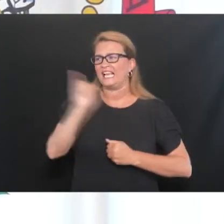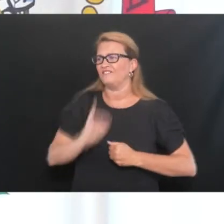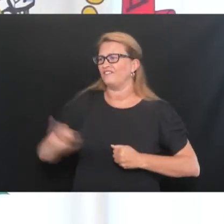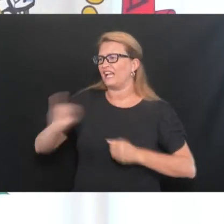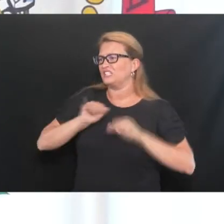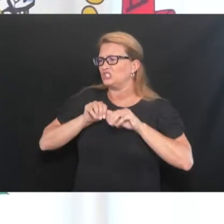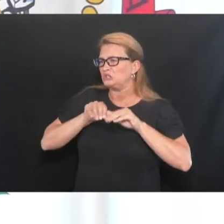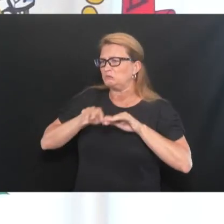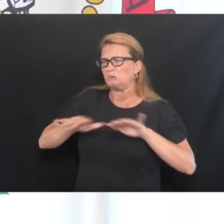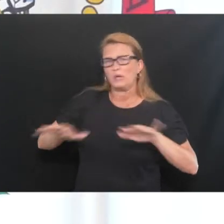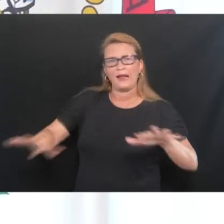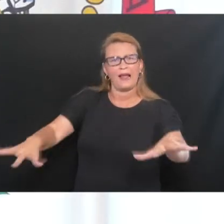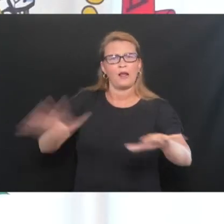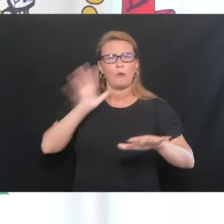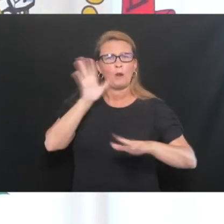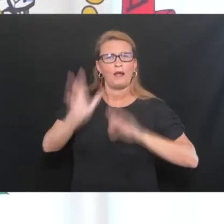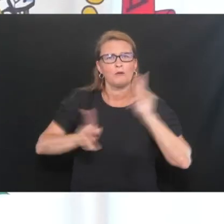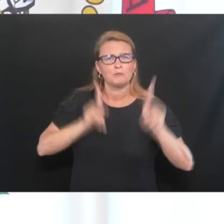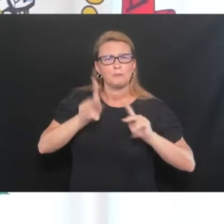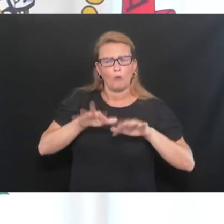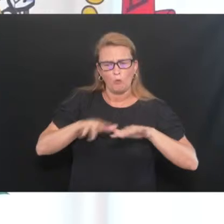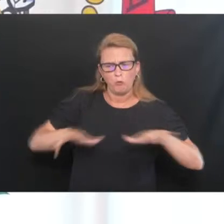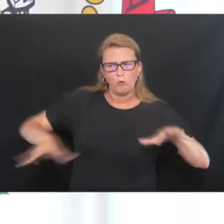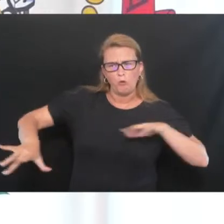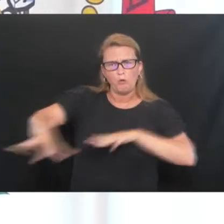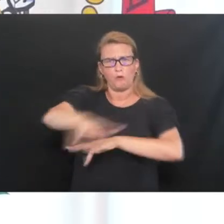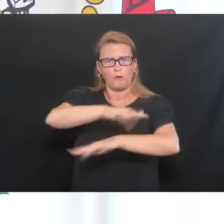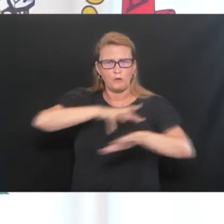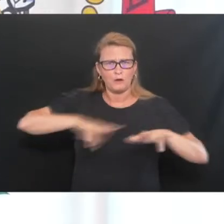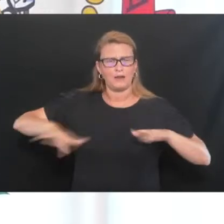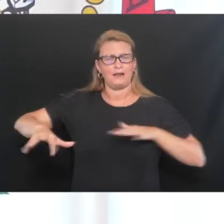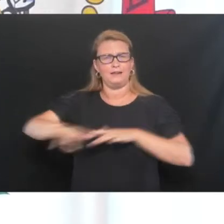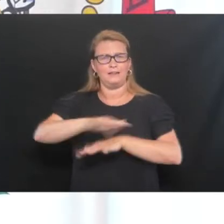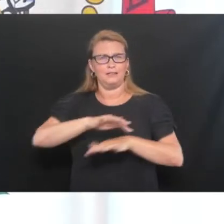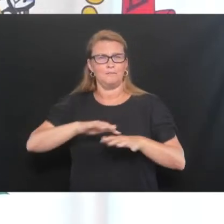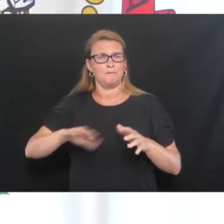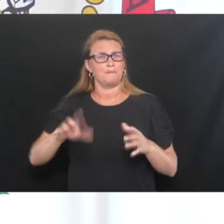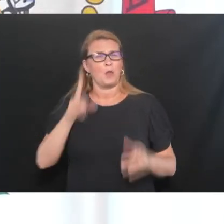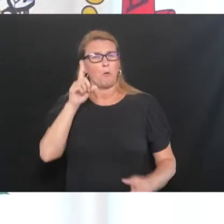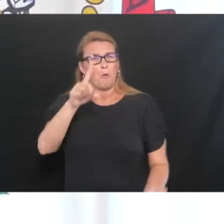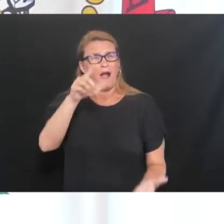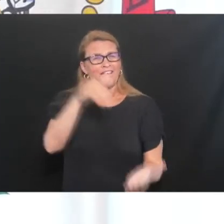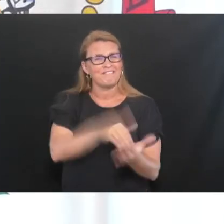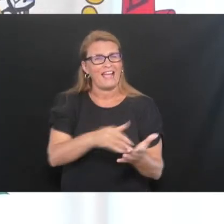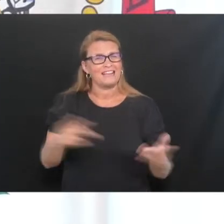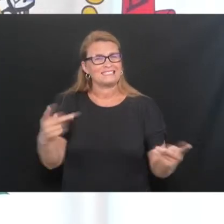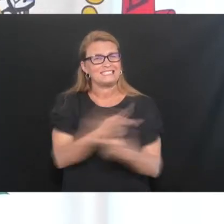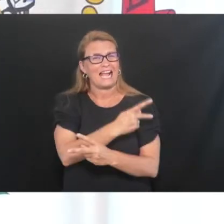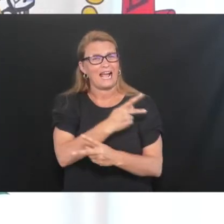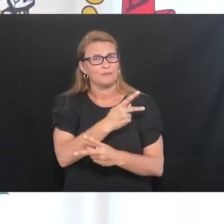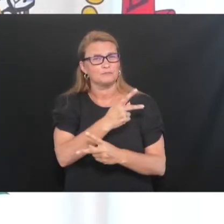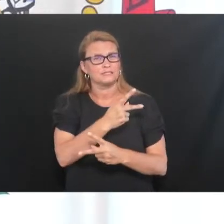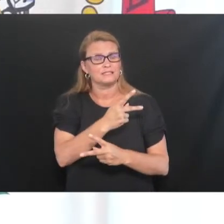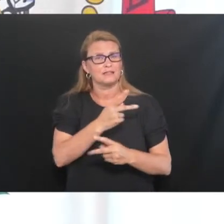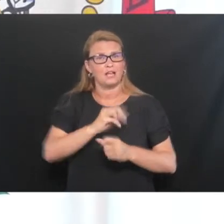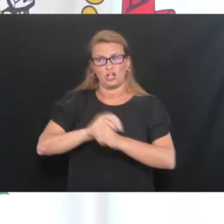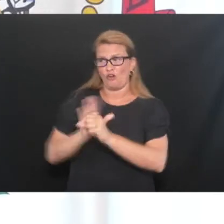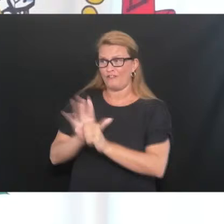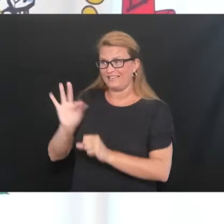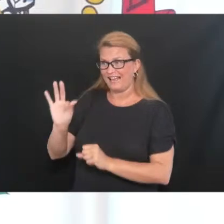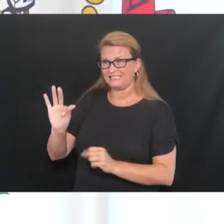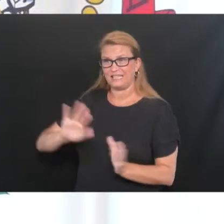1,000 times more infectious from the amount of the virus that a person has.